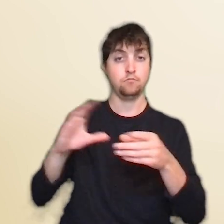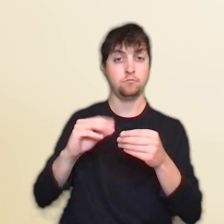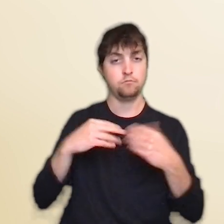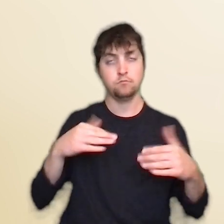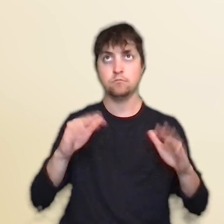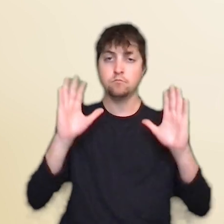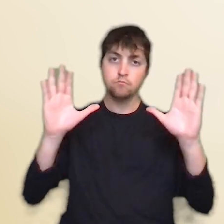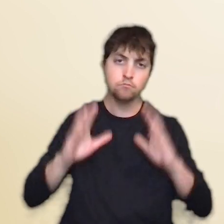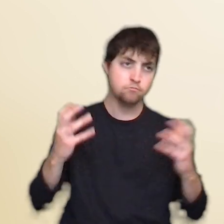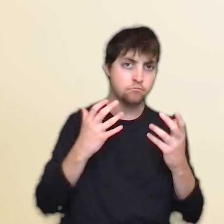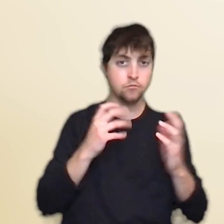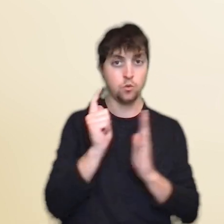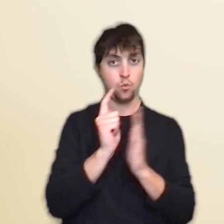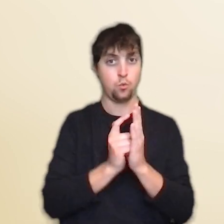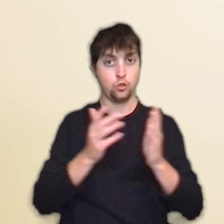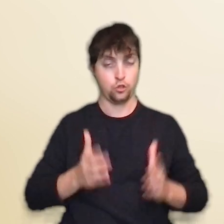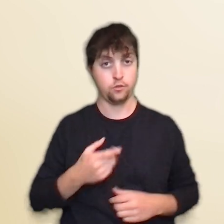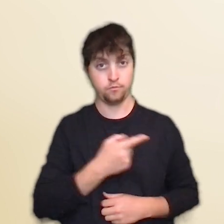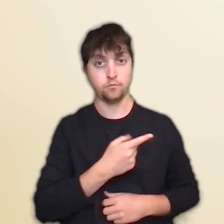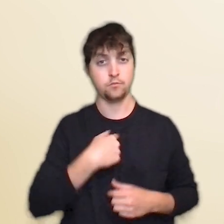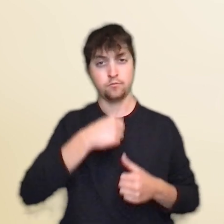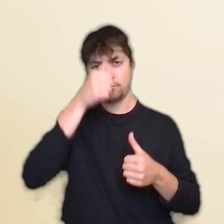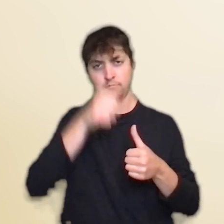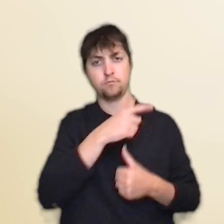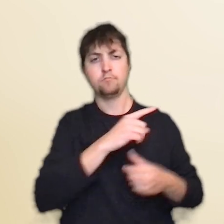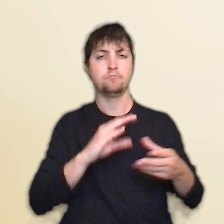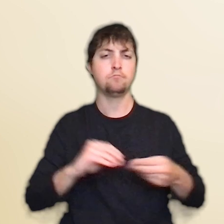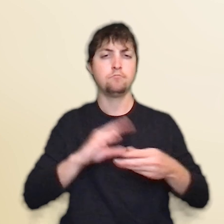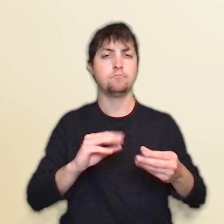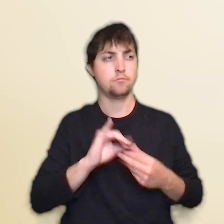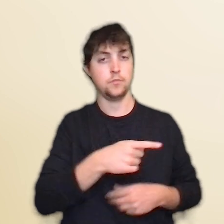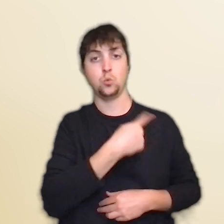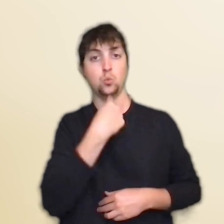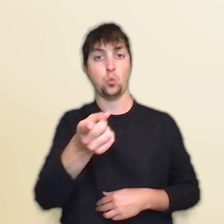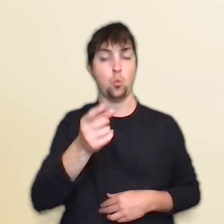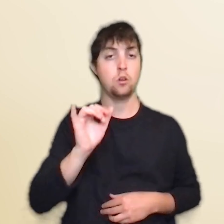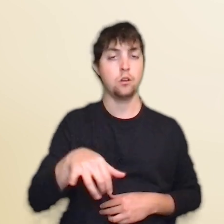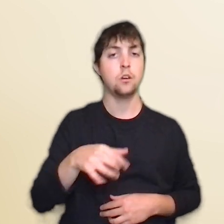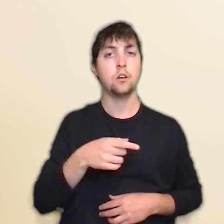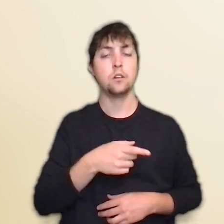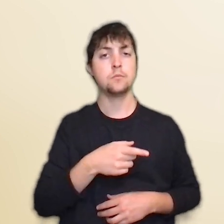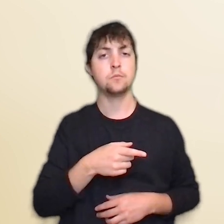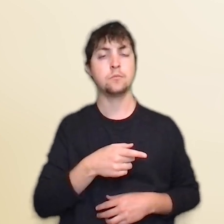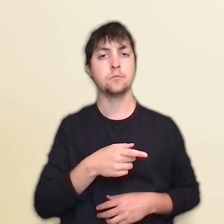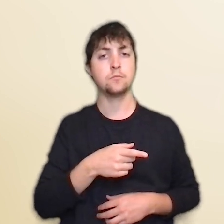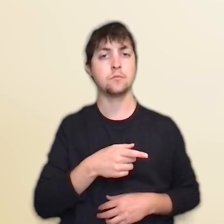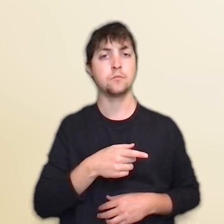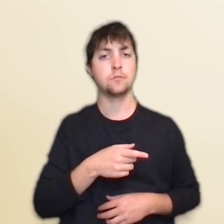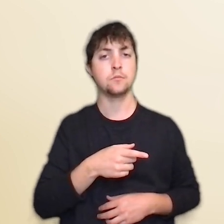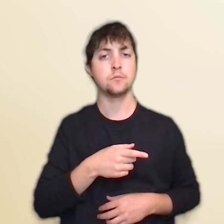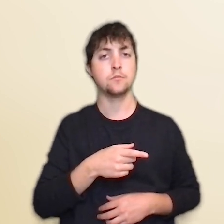was a fabulous, wonderful lawyer. And I remember him telling me that he said